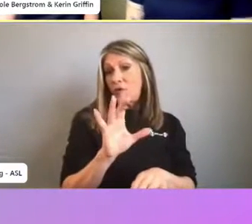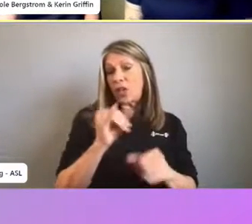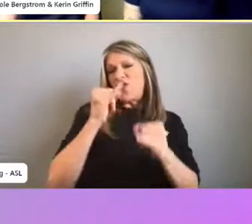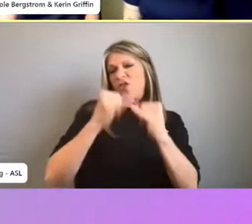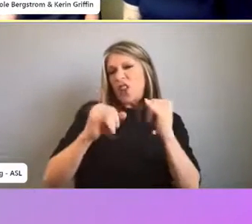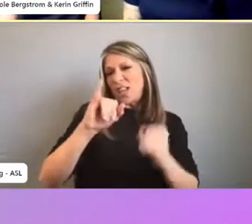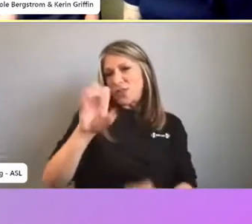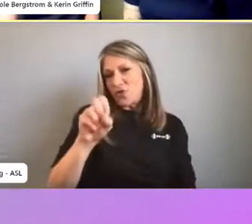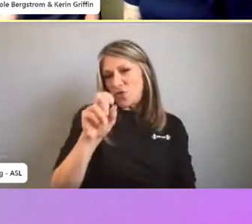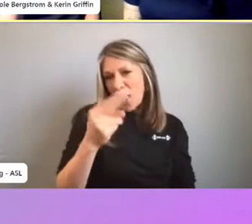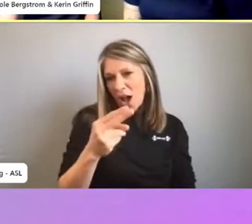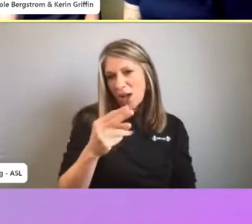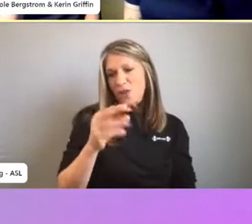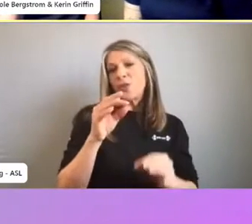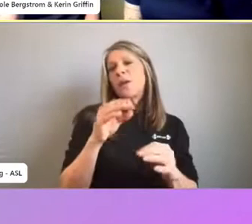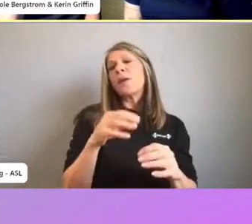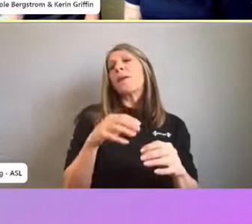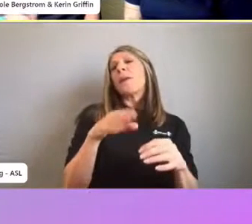bid 100.